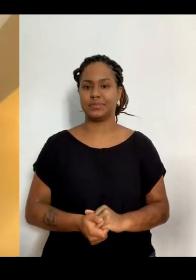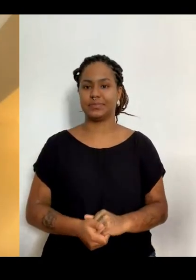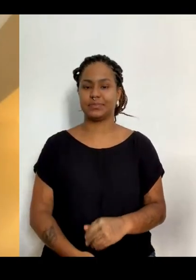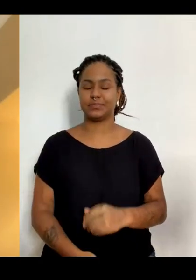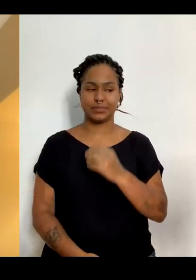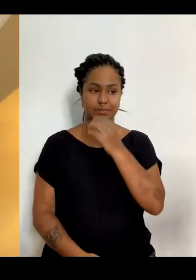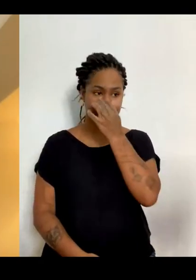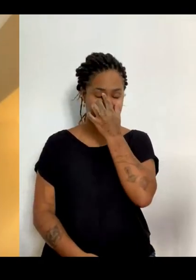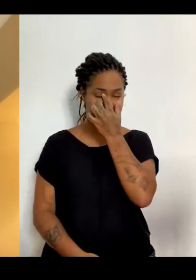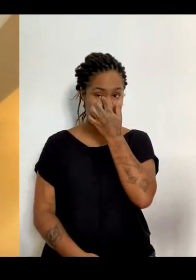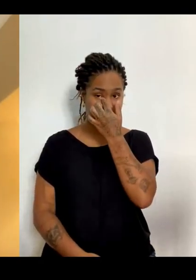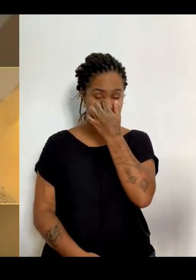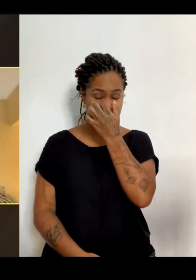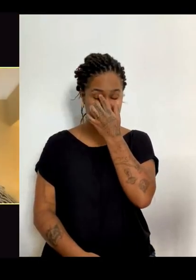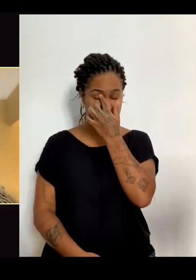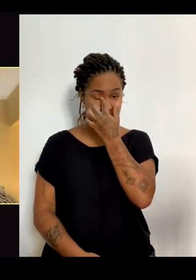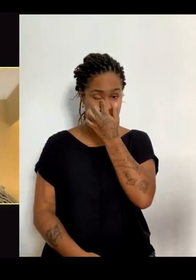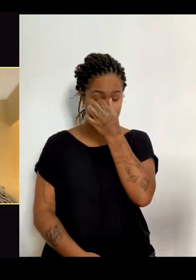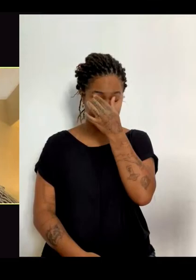foreign